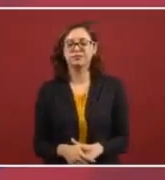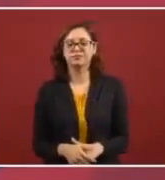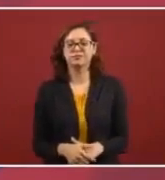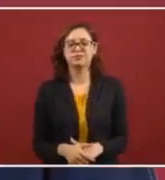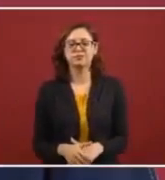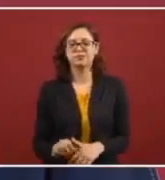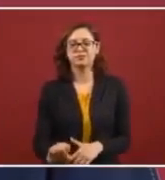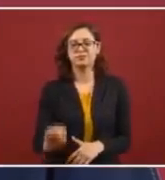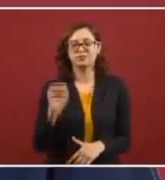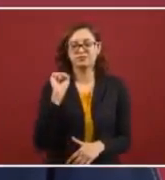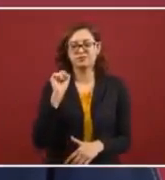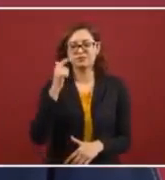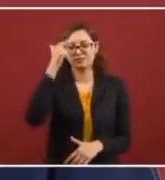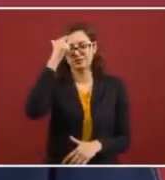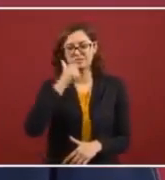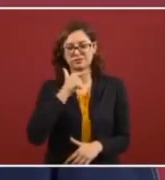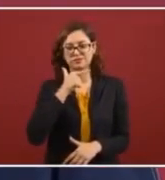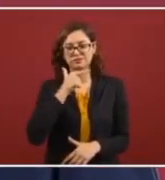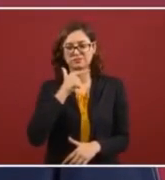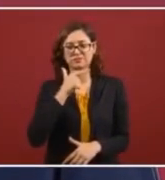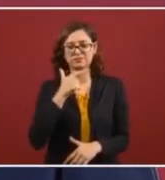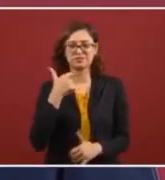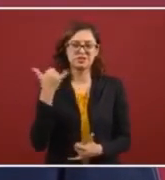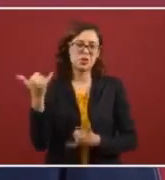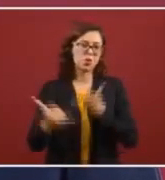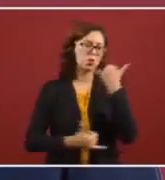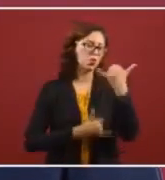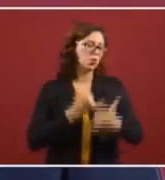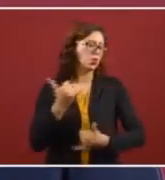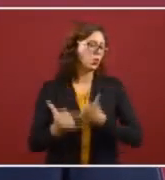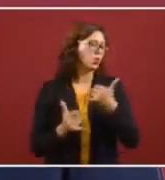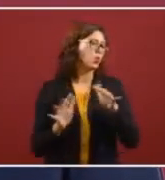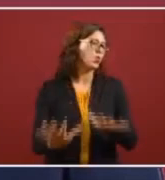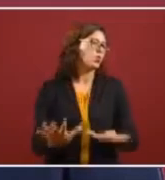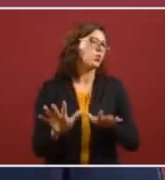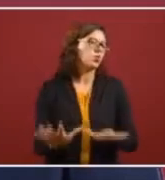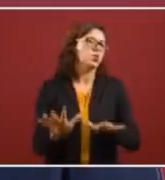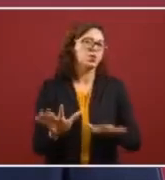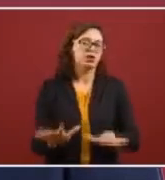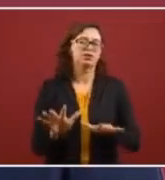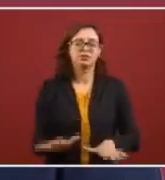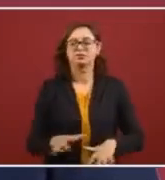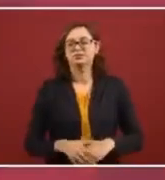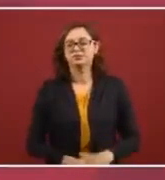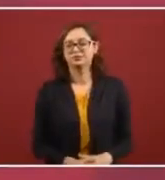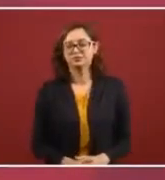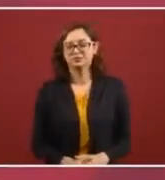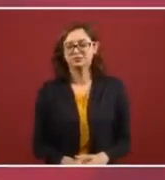And so on Saturday in the evening, they had such a game